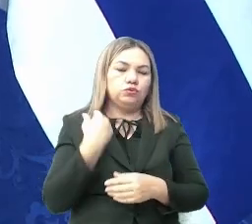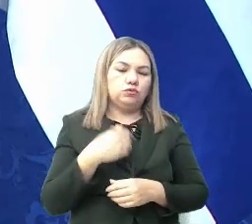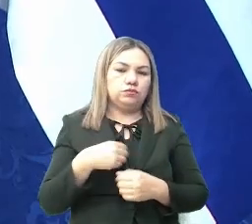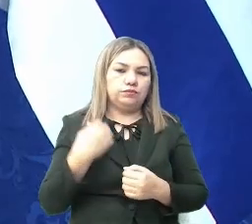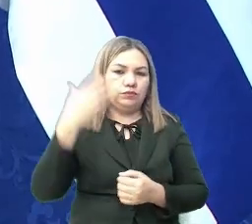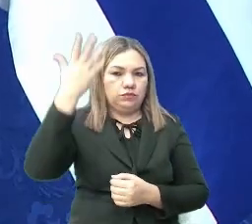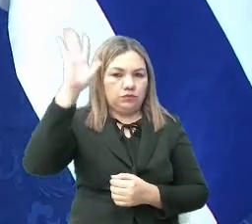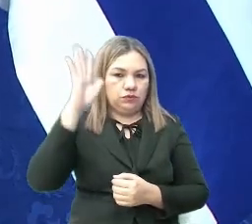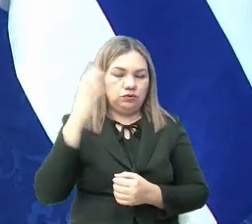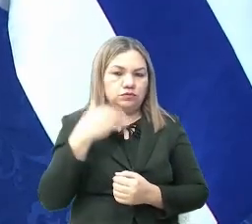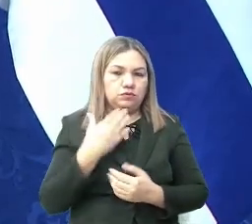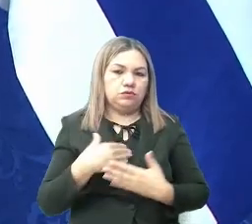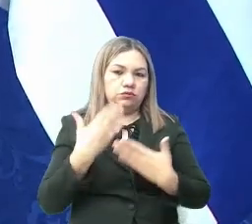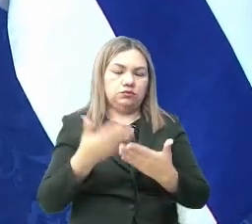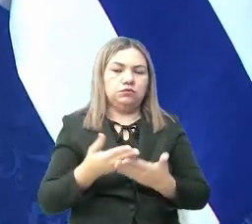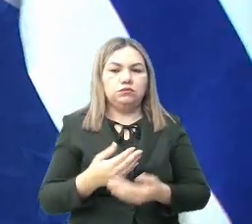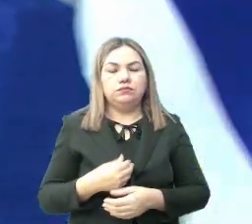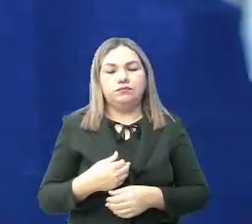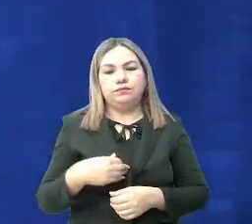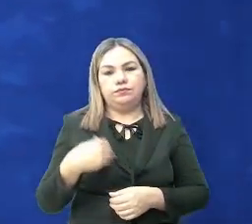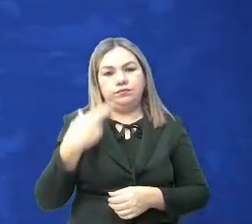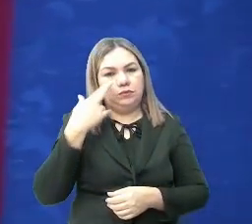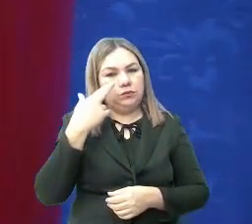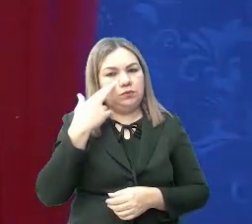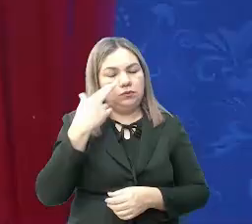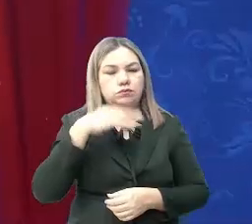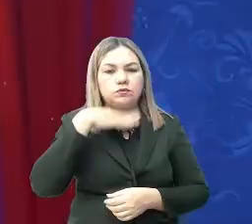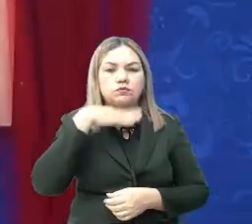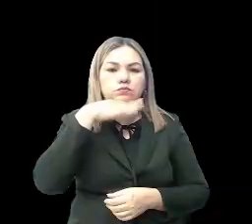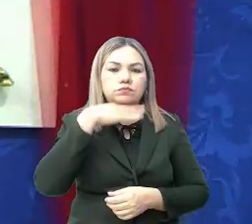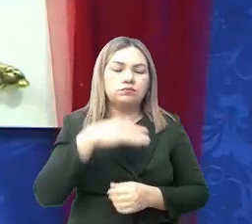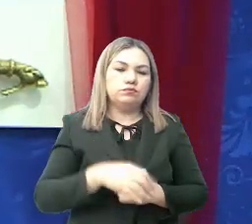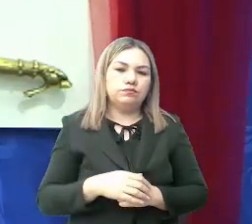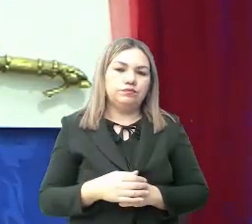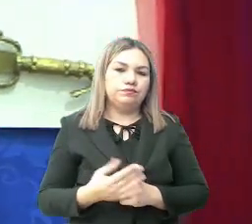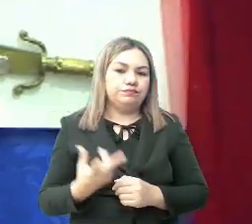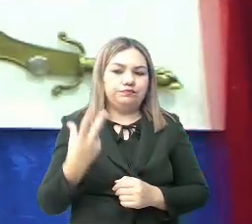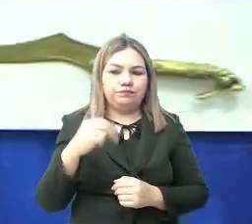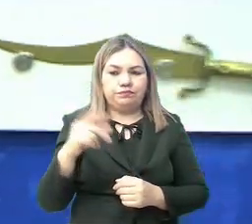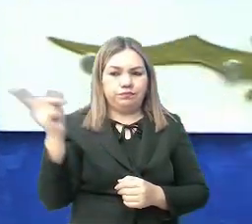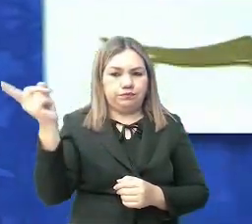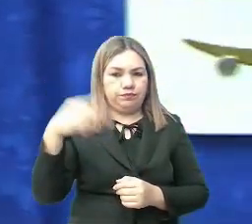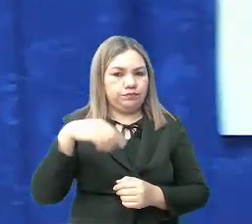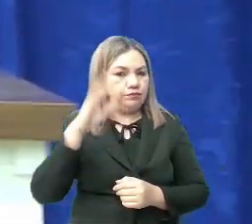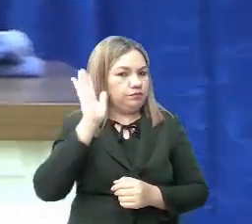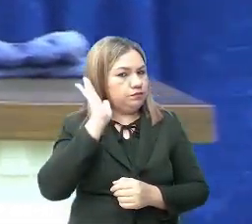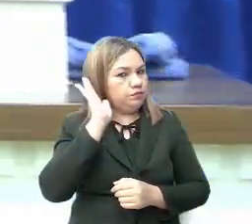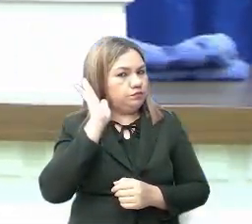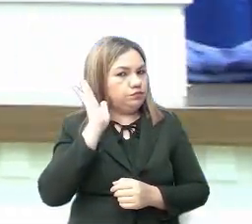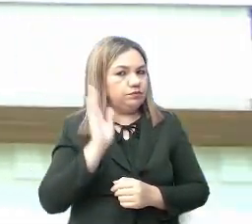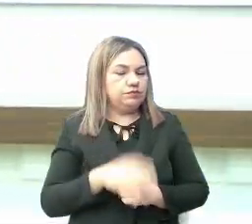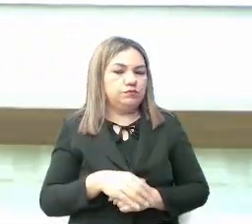into problems. To His name. Look at your neighbor and say, you didn't come